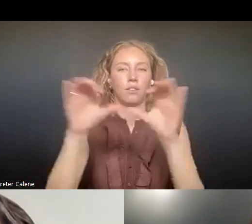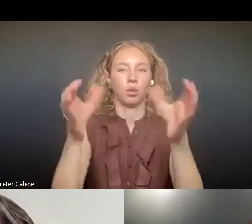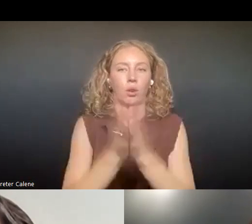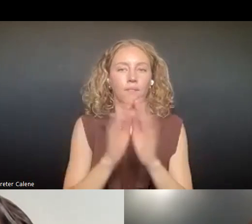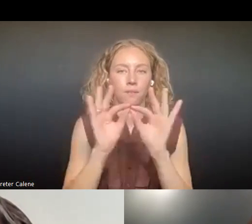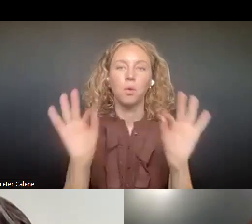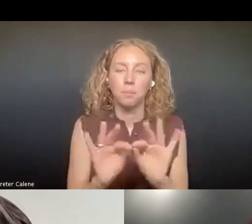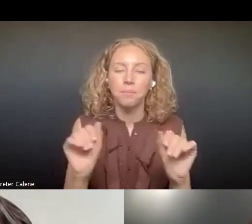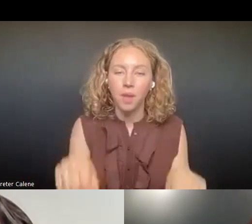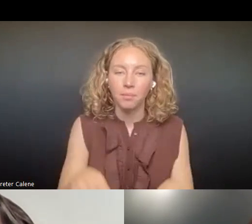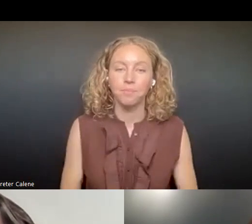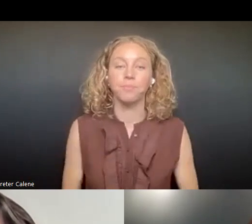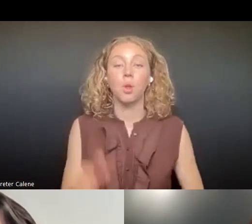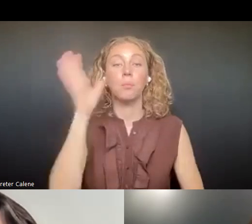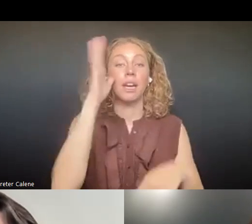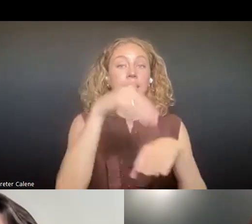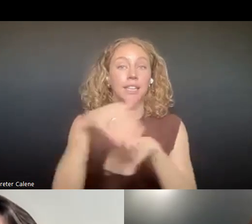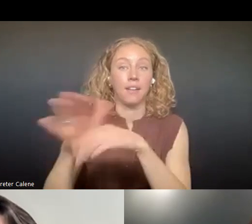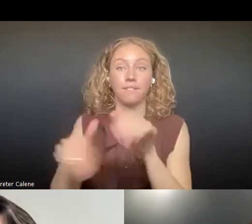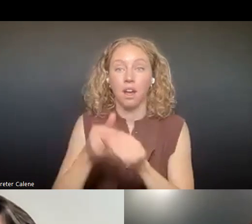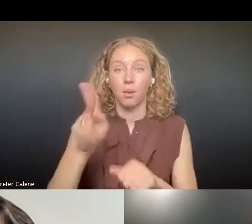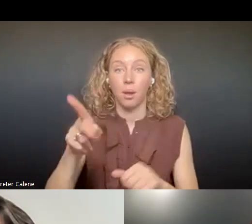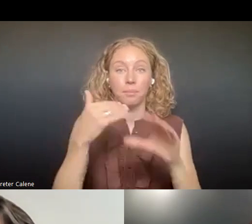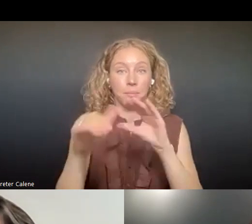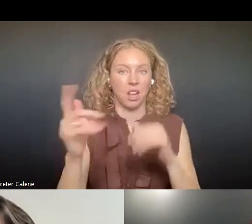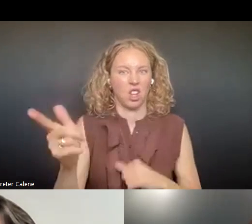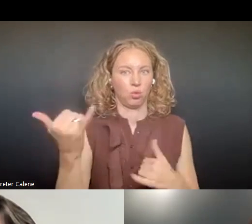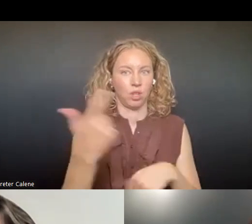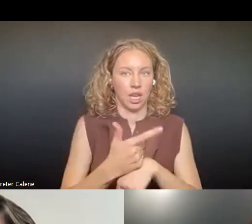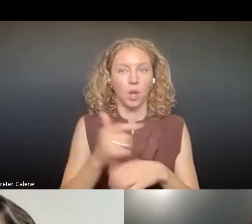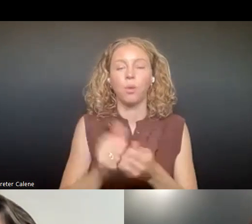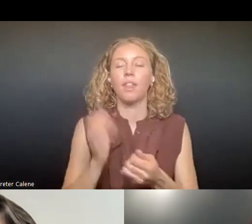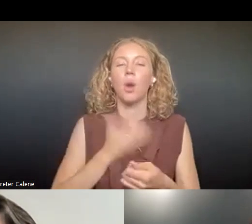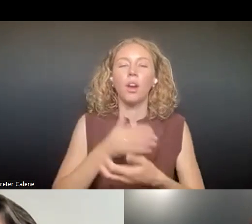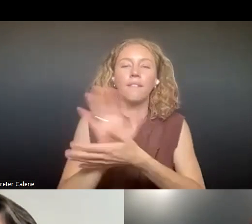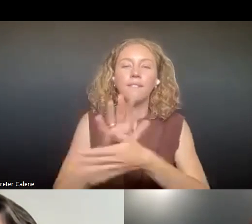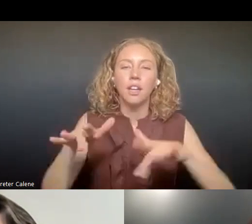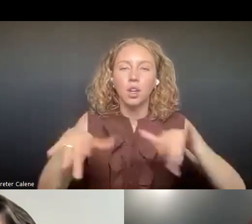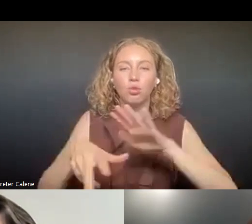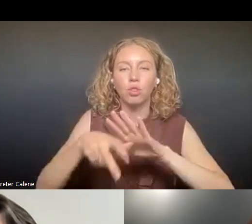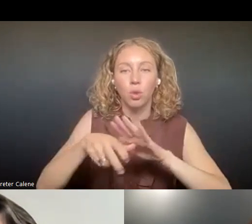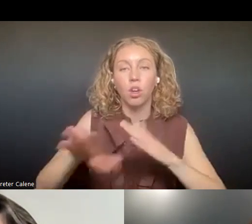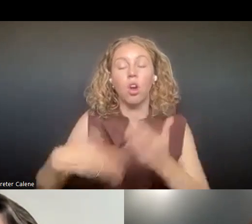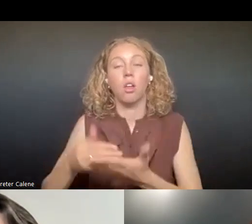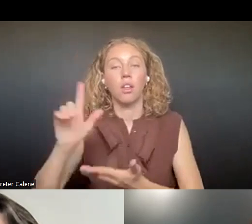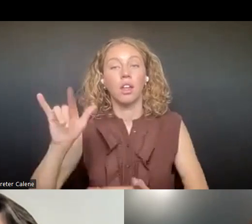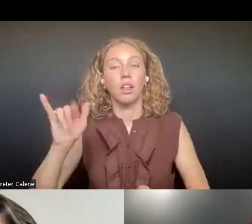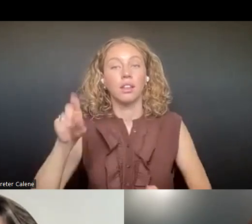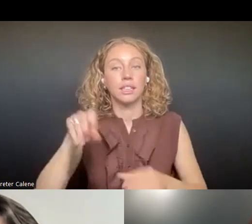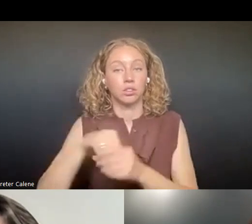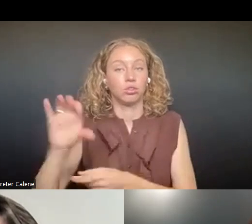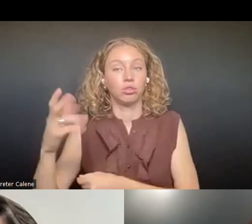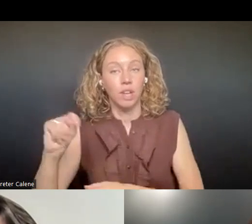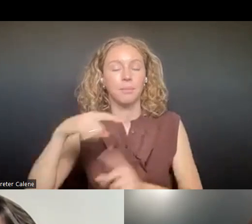form. I'll be sending out a follow-up email later today with today's video recording, the links that were from the chat, as well